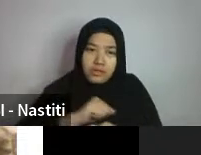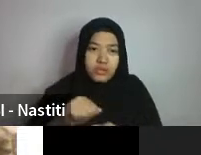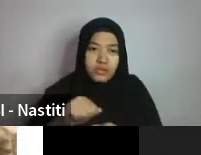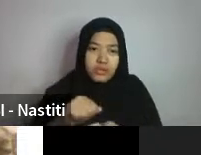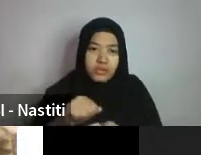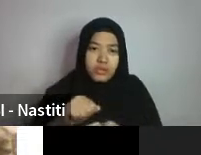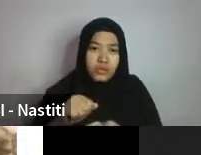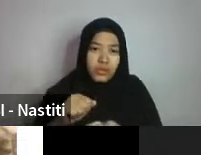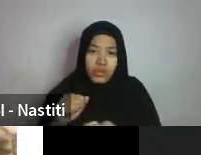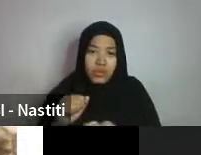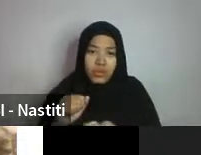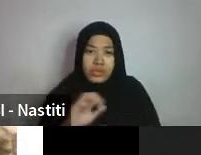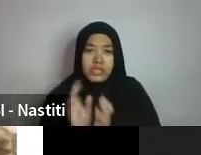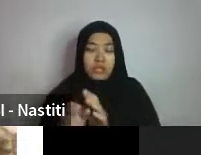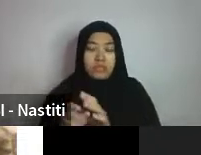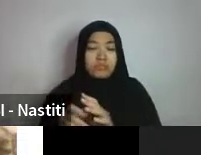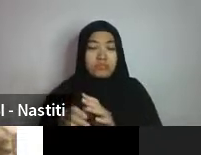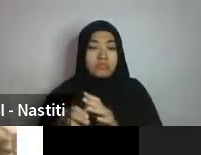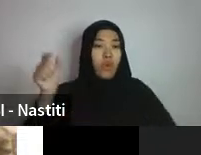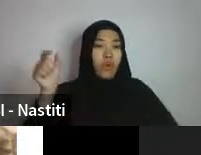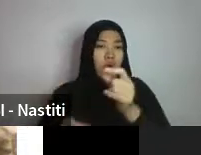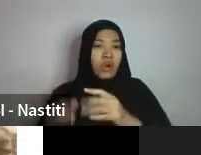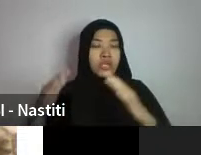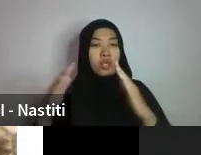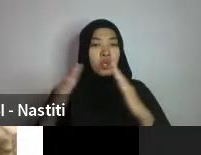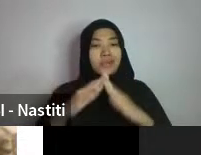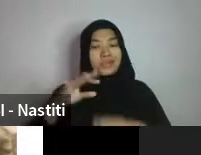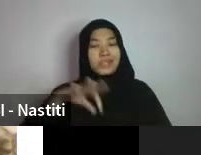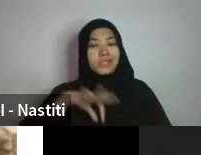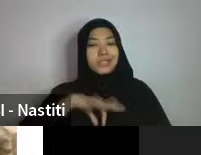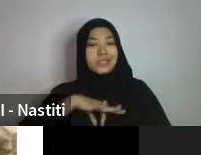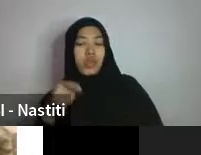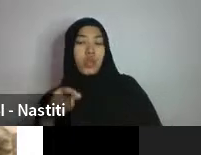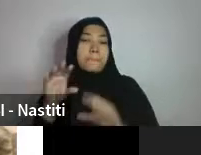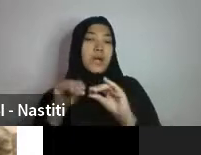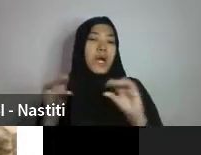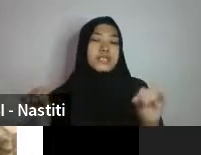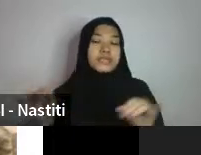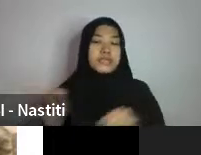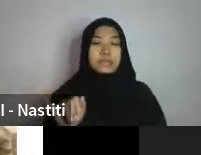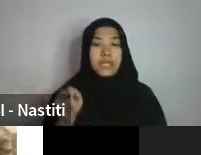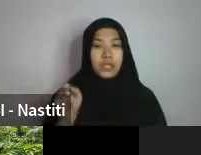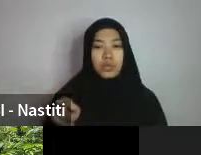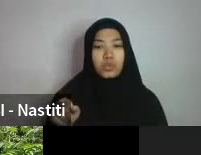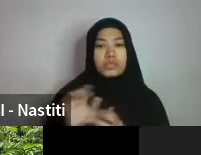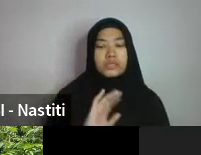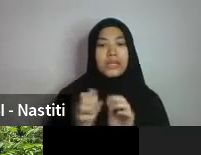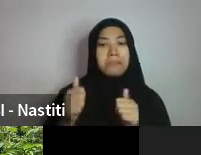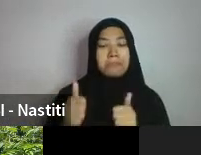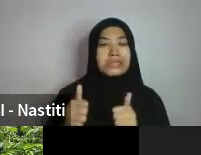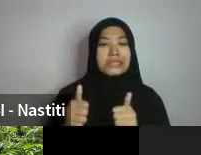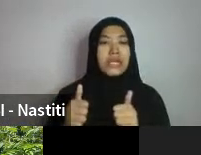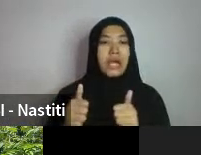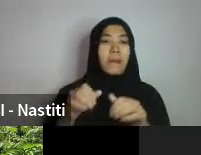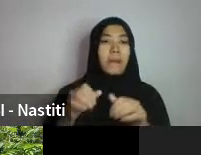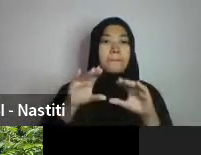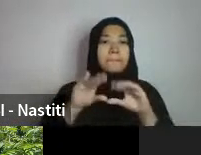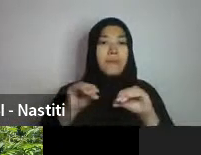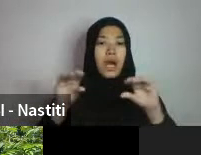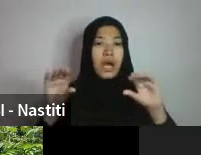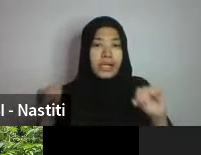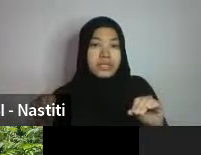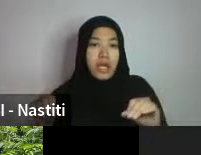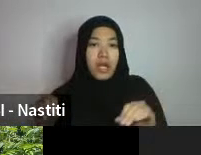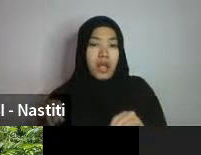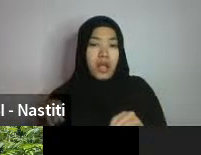skill. If they are discharged, they are able to make their own living. The Lawang Mental